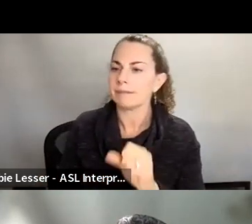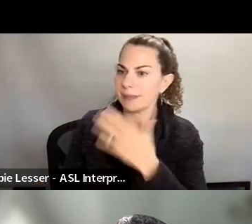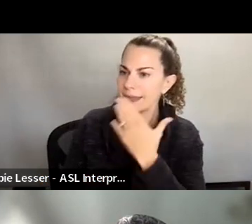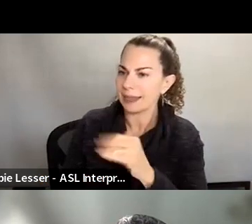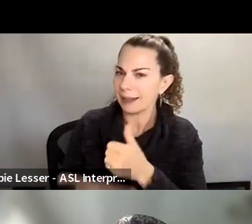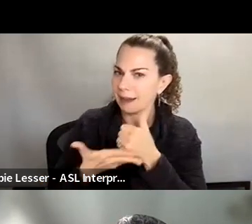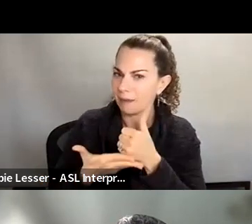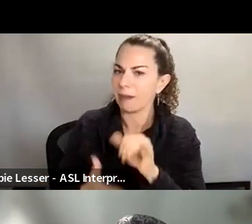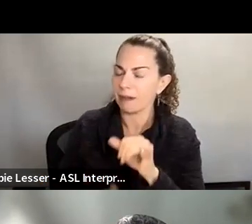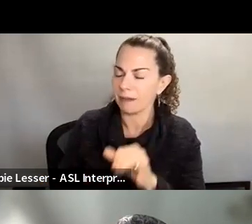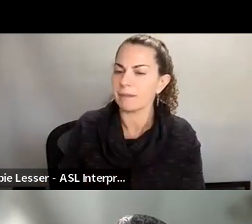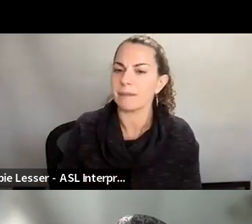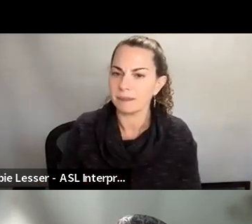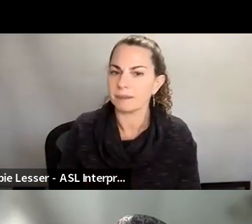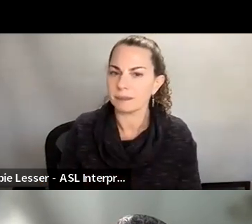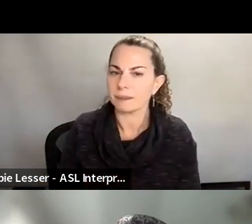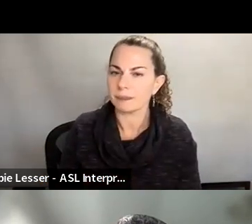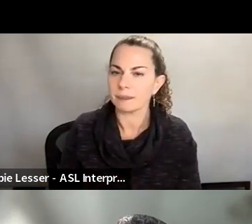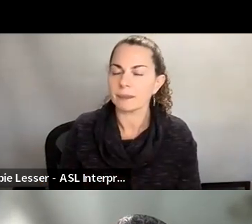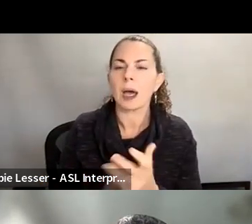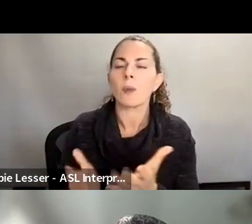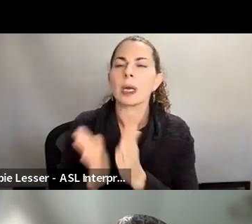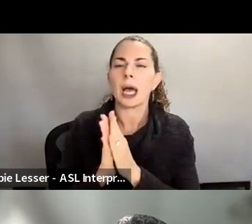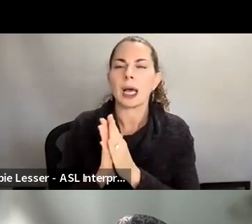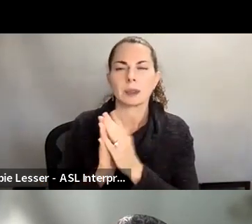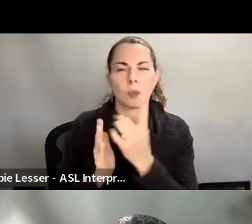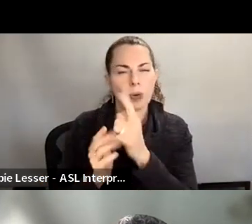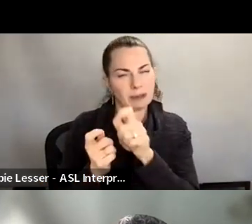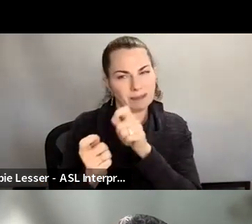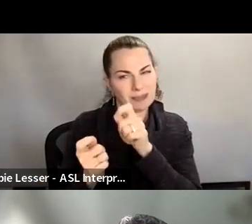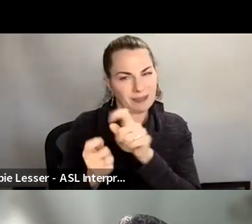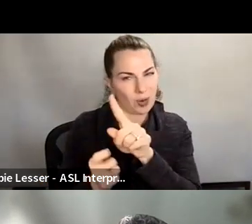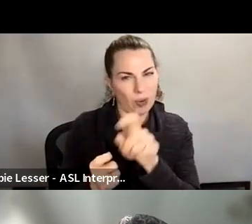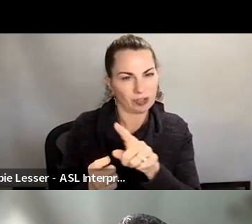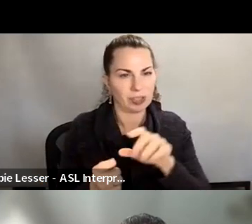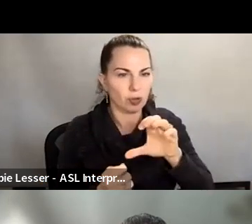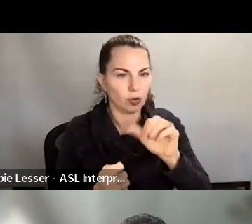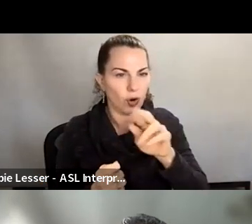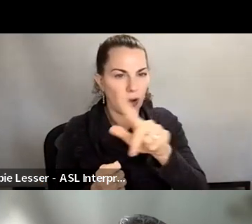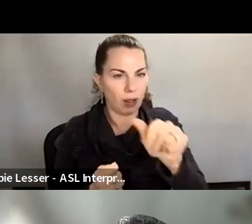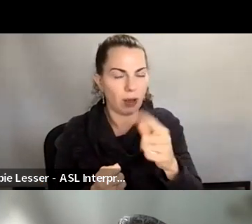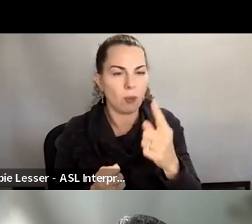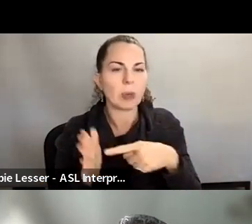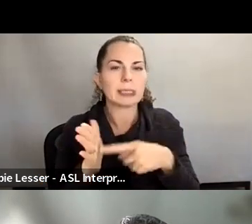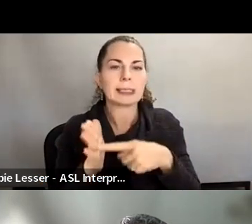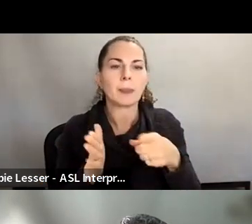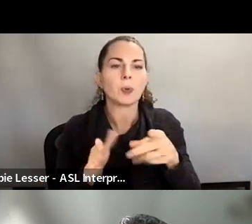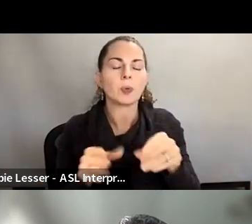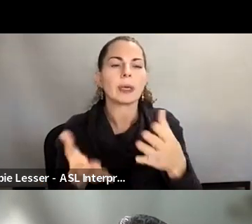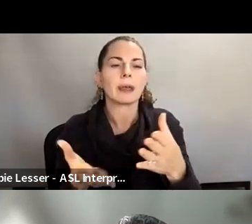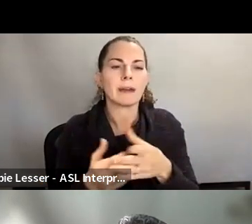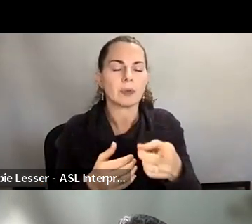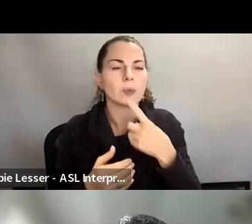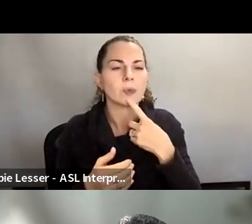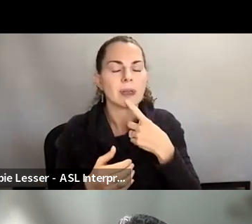helpful advice. I want to ask one really precise question. Carla, in one of the examples you were giving, you